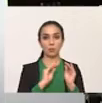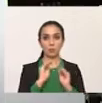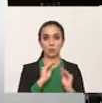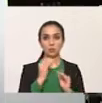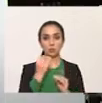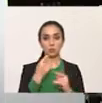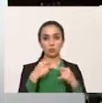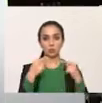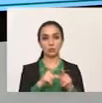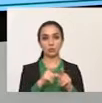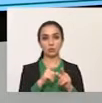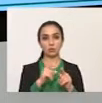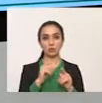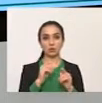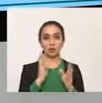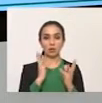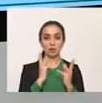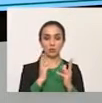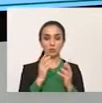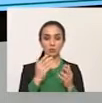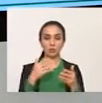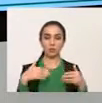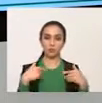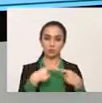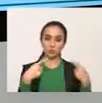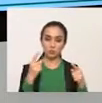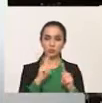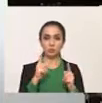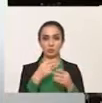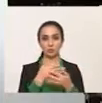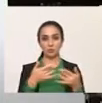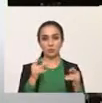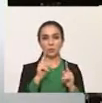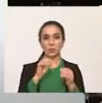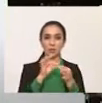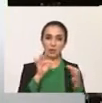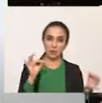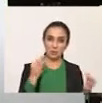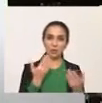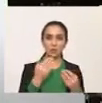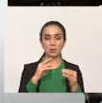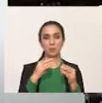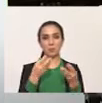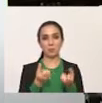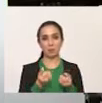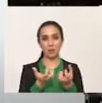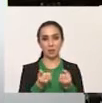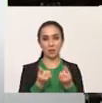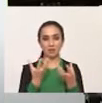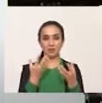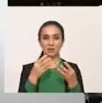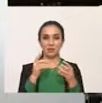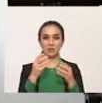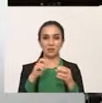modellashtirishda turli tuman anjomlardan foydalanishingiz mumkin. Masalan, iplardan, plastilinlardan